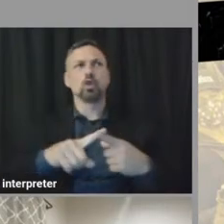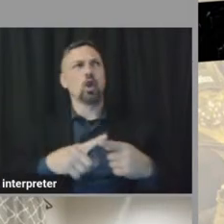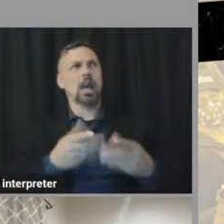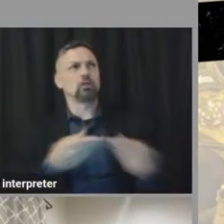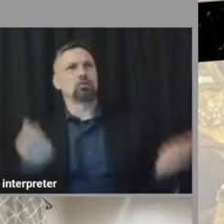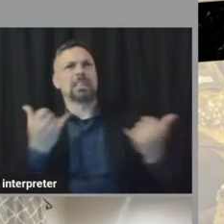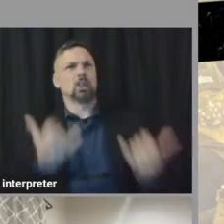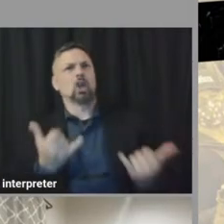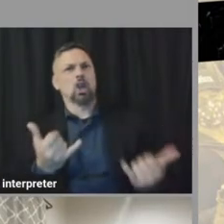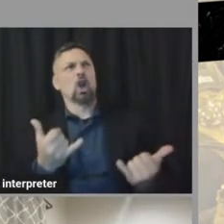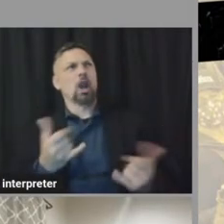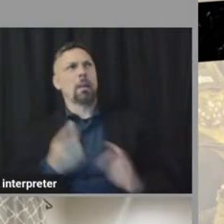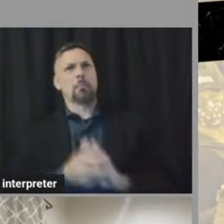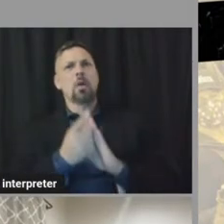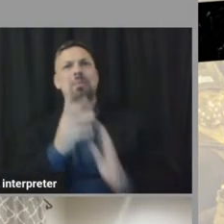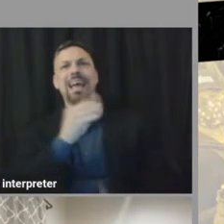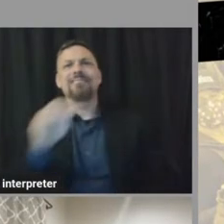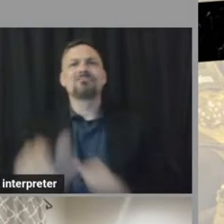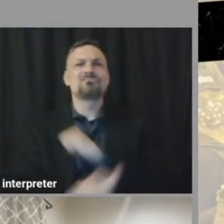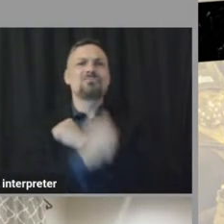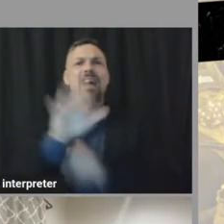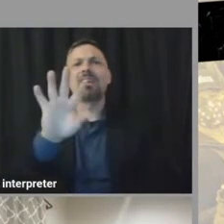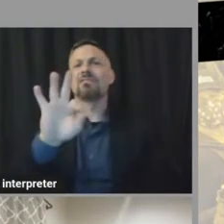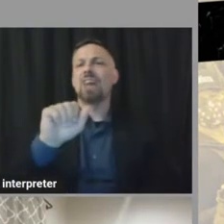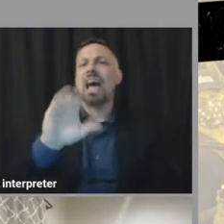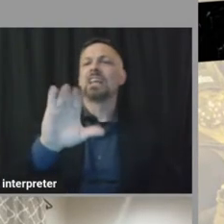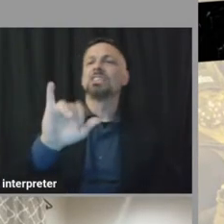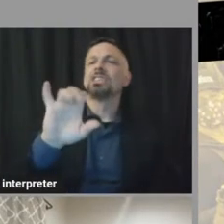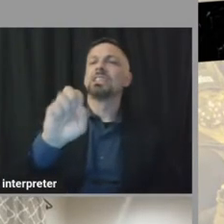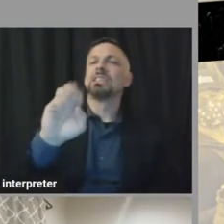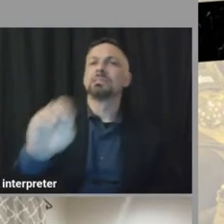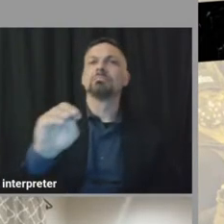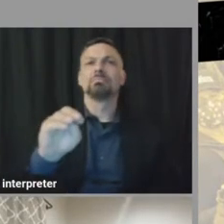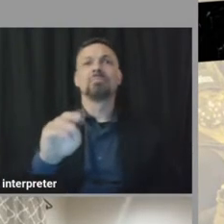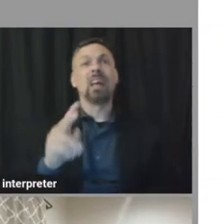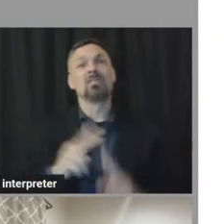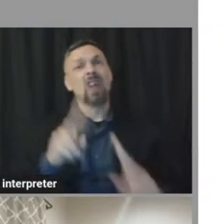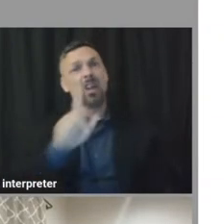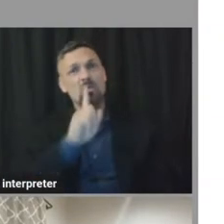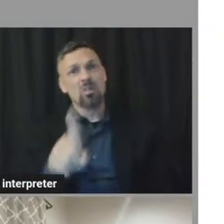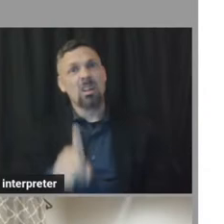threat of fascism, which feels very real and very live for us. Next slide.